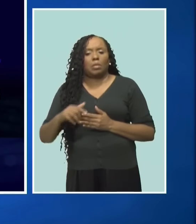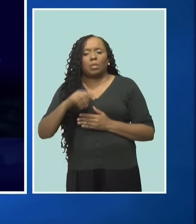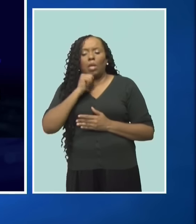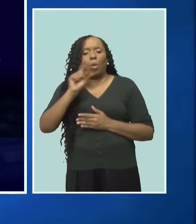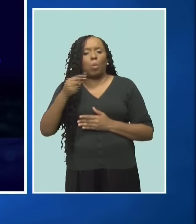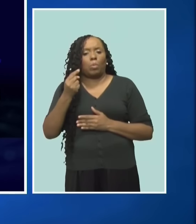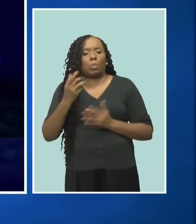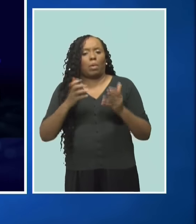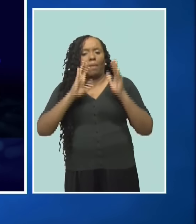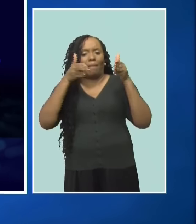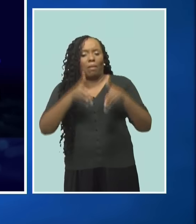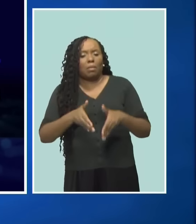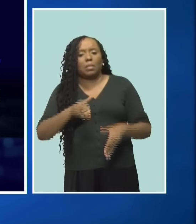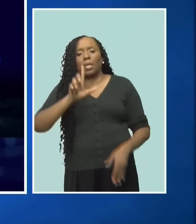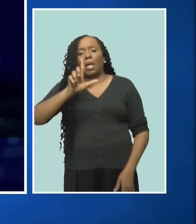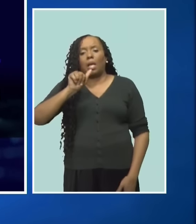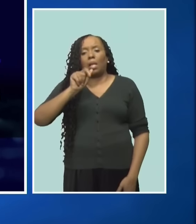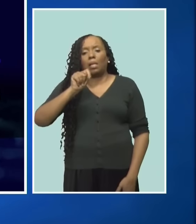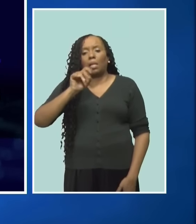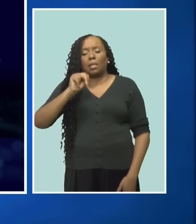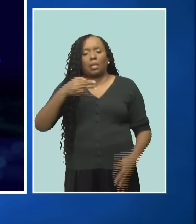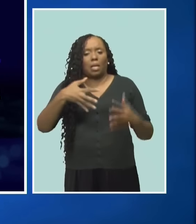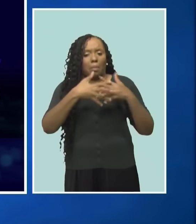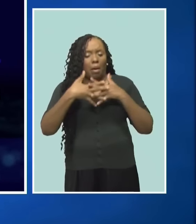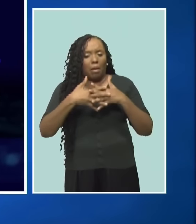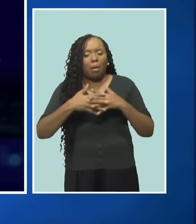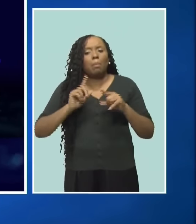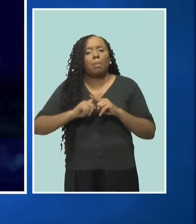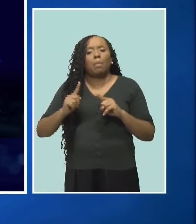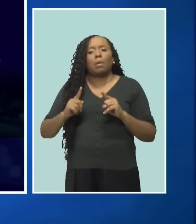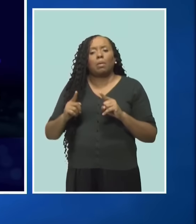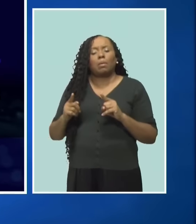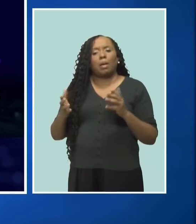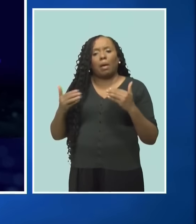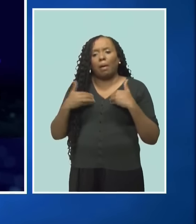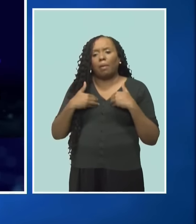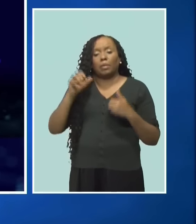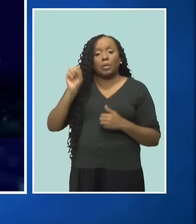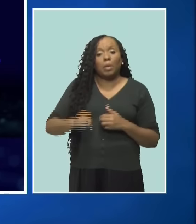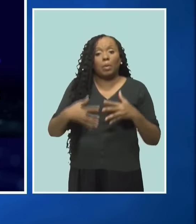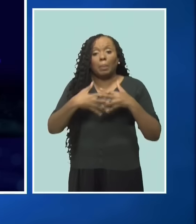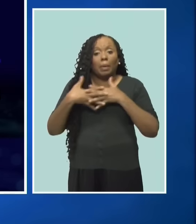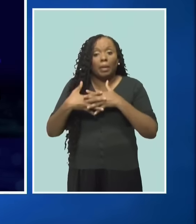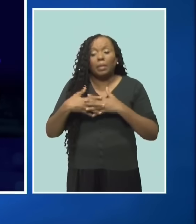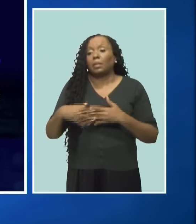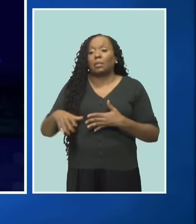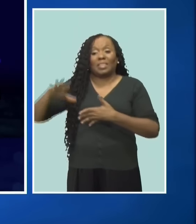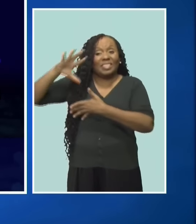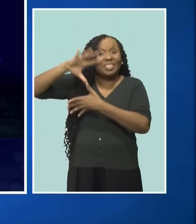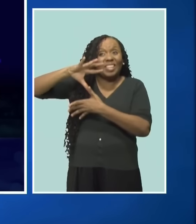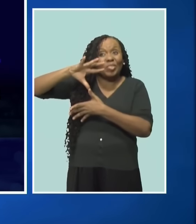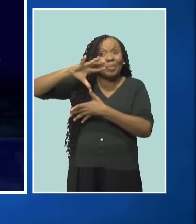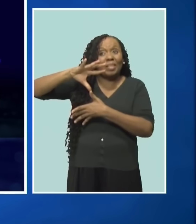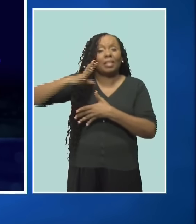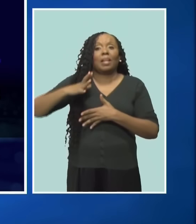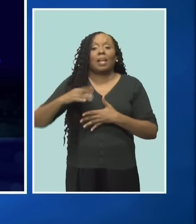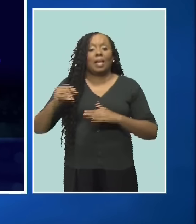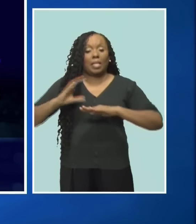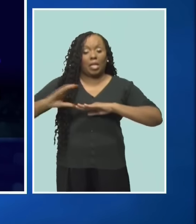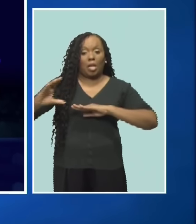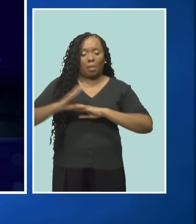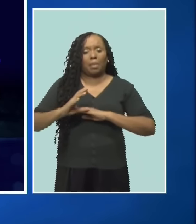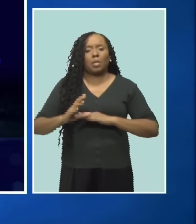have within OLADE the South American interests group, we have the Central American interests, and then we have the Caribbean interests, which are very specific